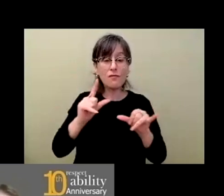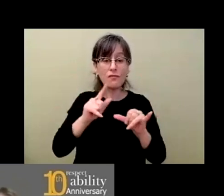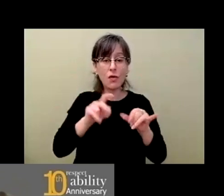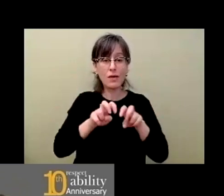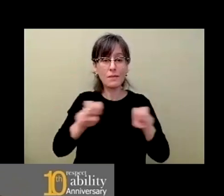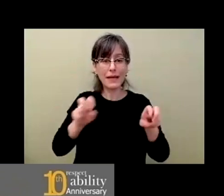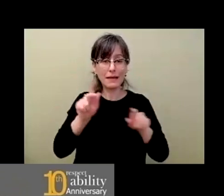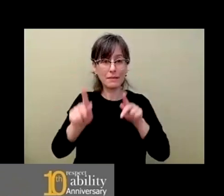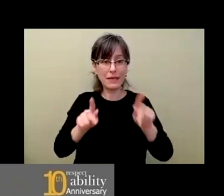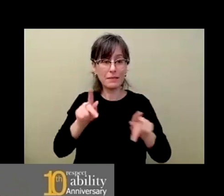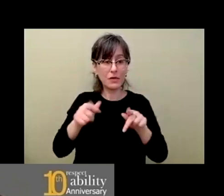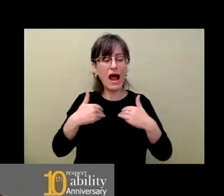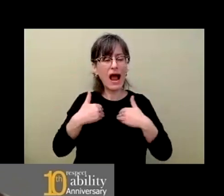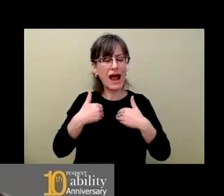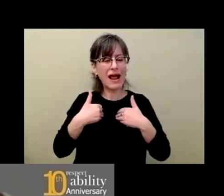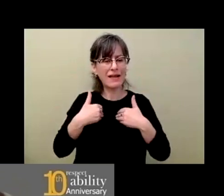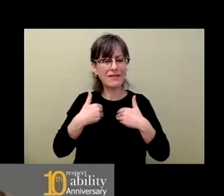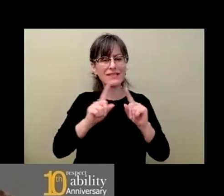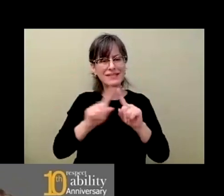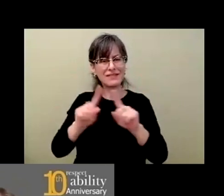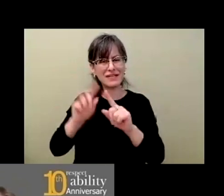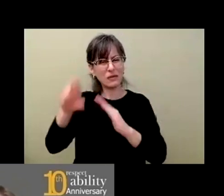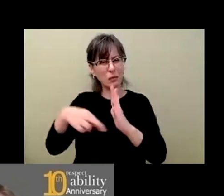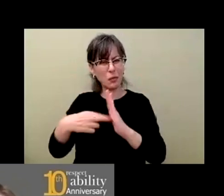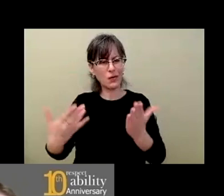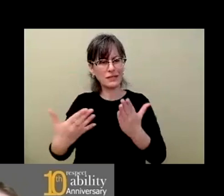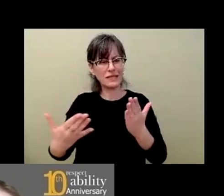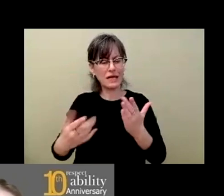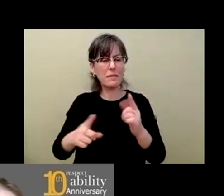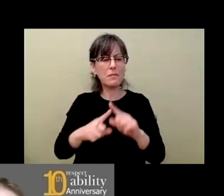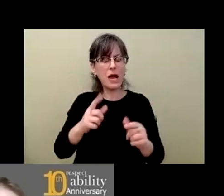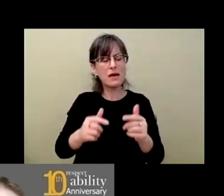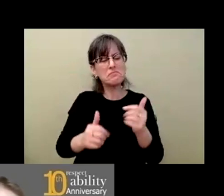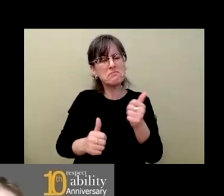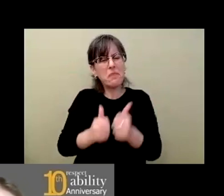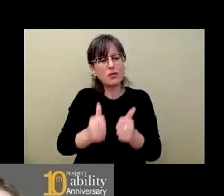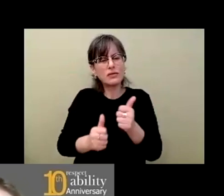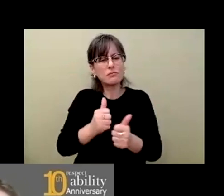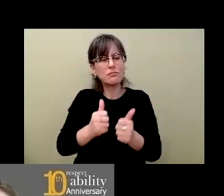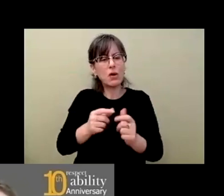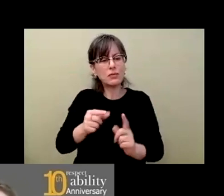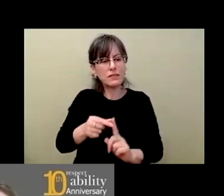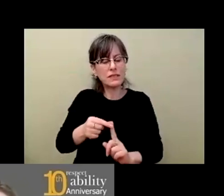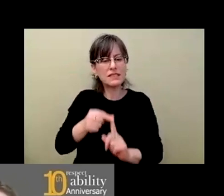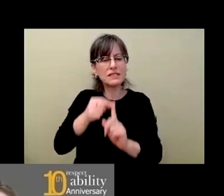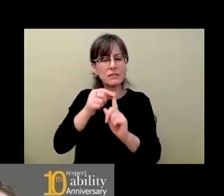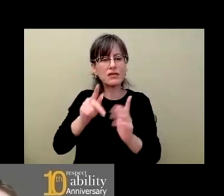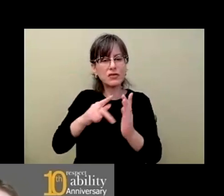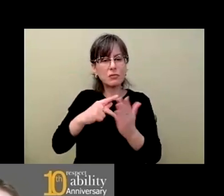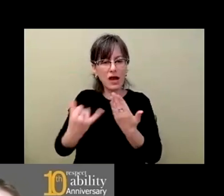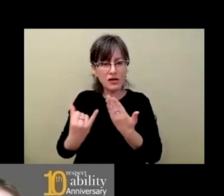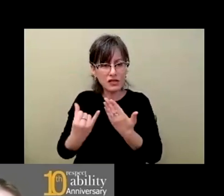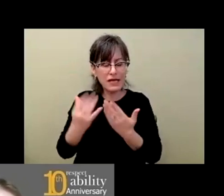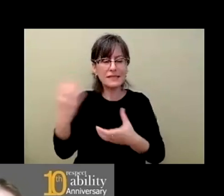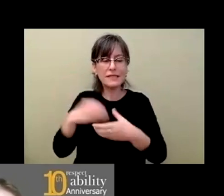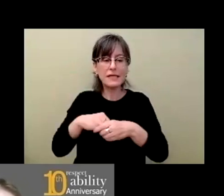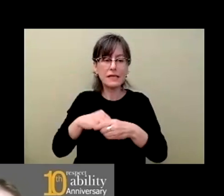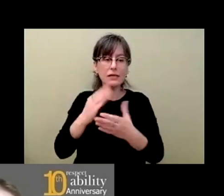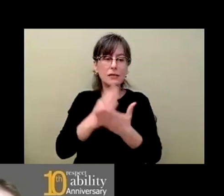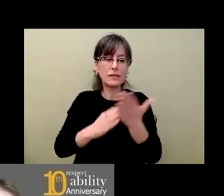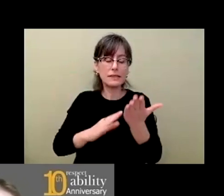I hold a number of roles here, but I'm primarily doing special projects, including some of our